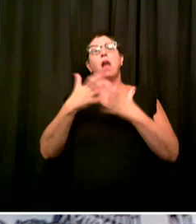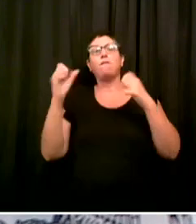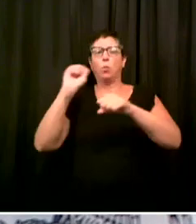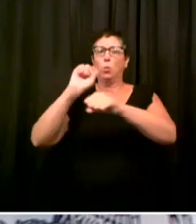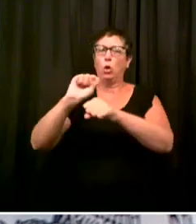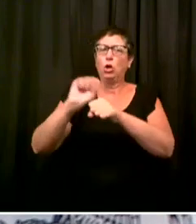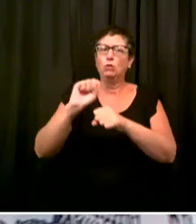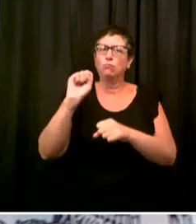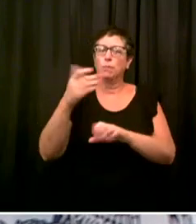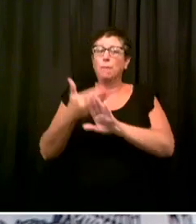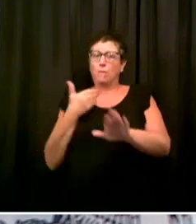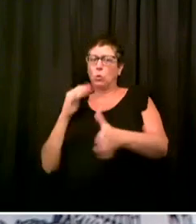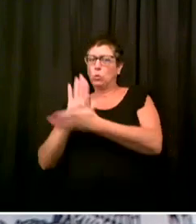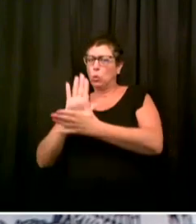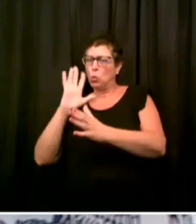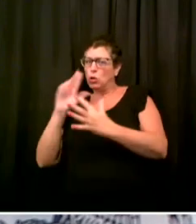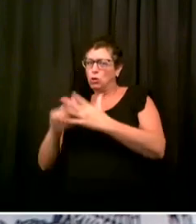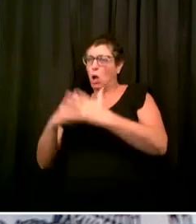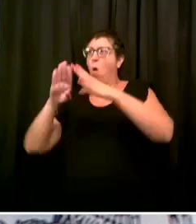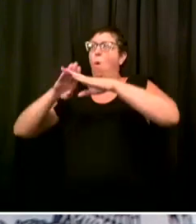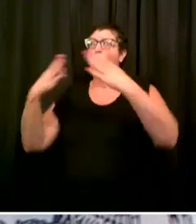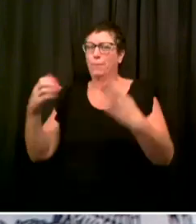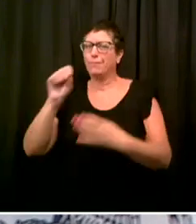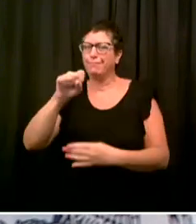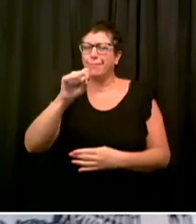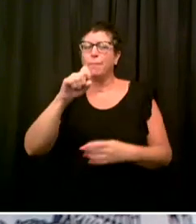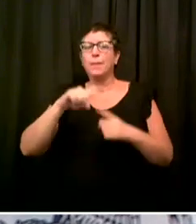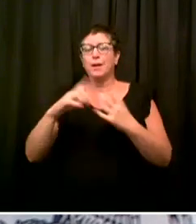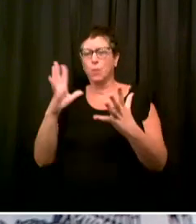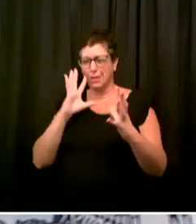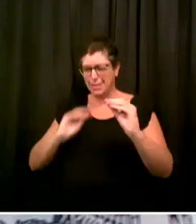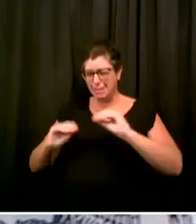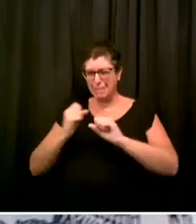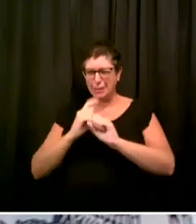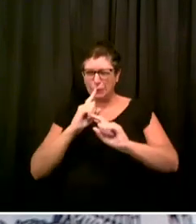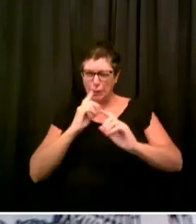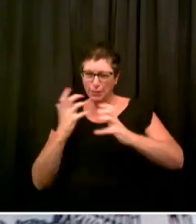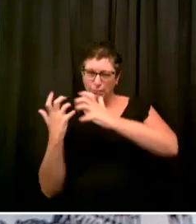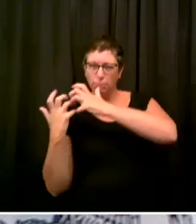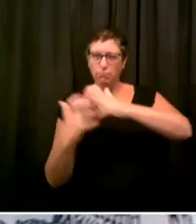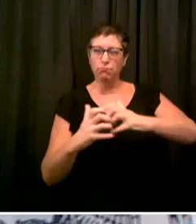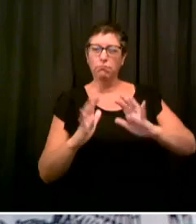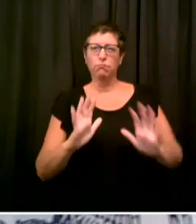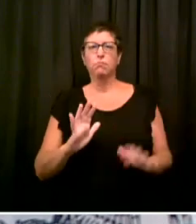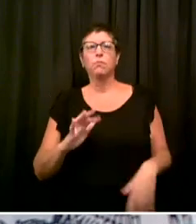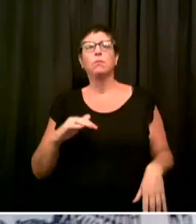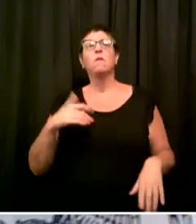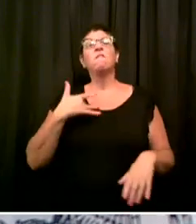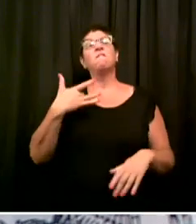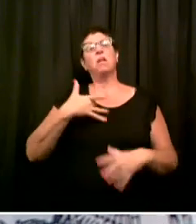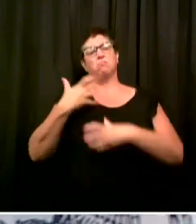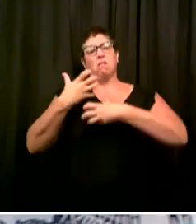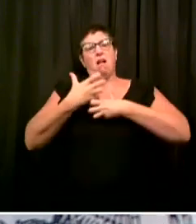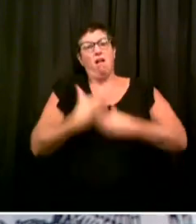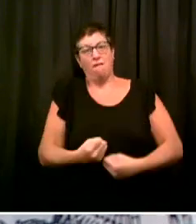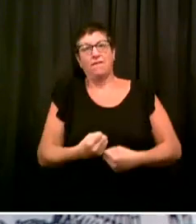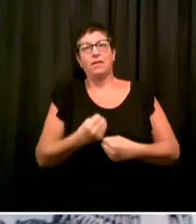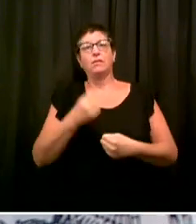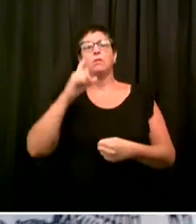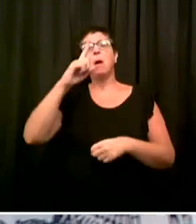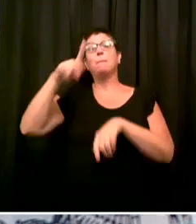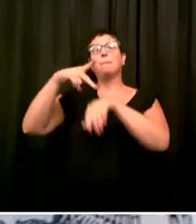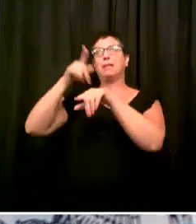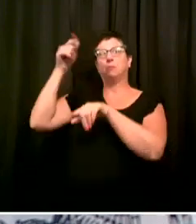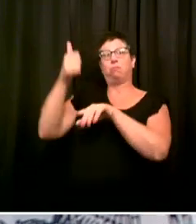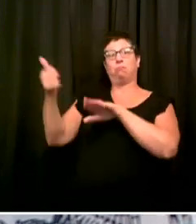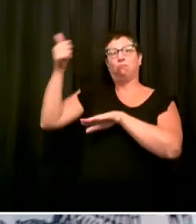months. So I feel confident that principals are doing a great job. We expect to give them a lot more information